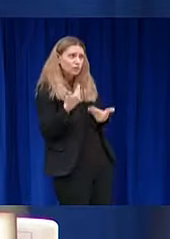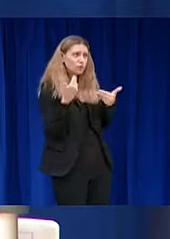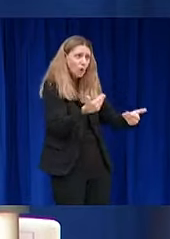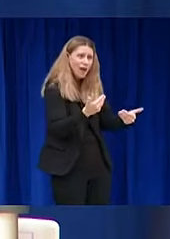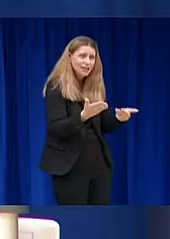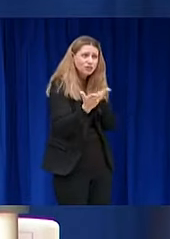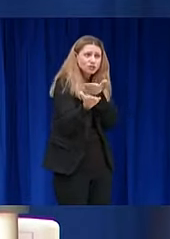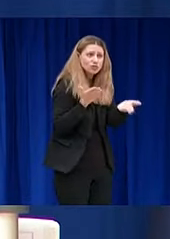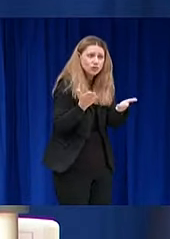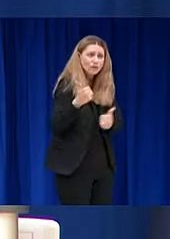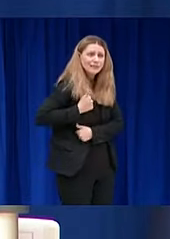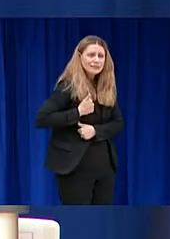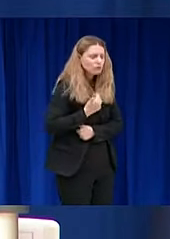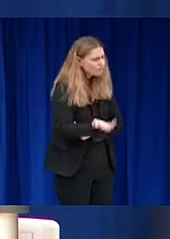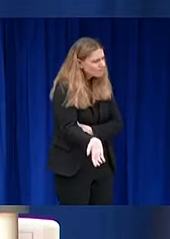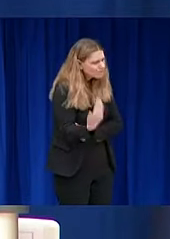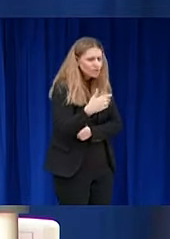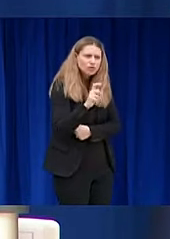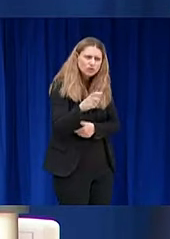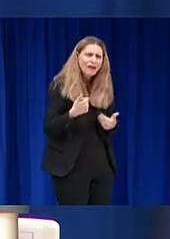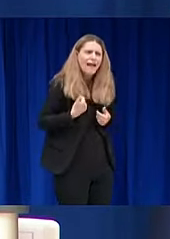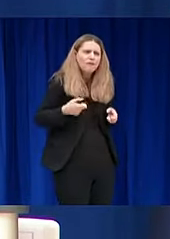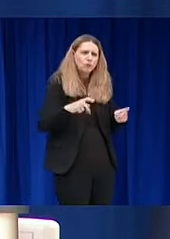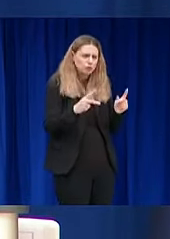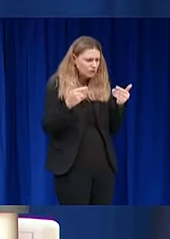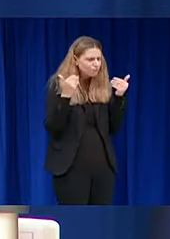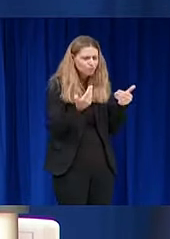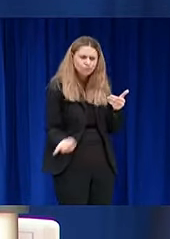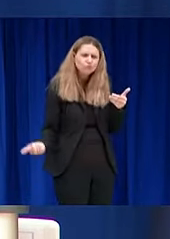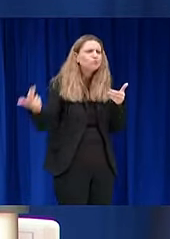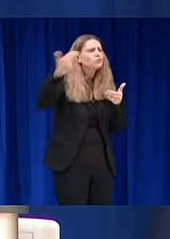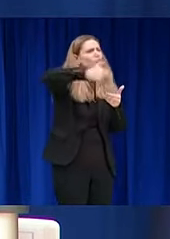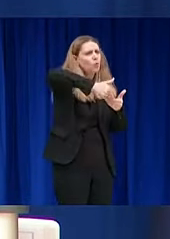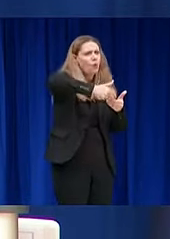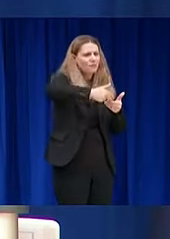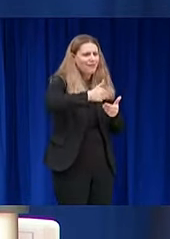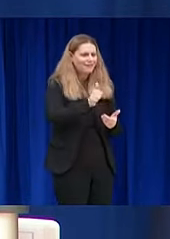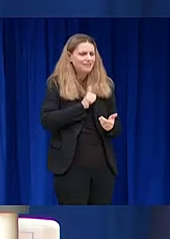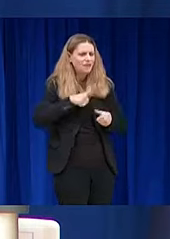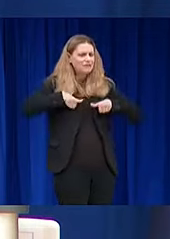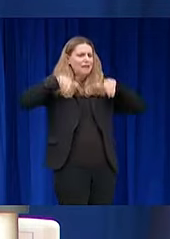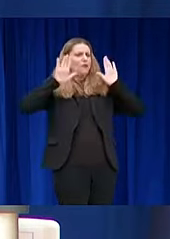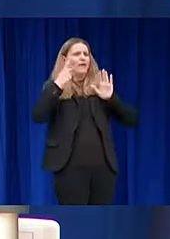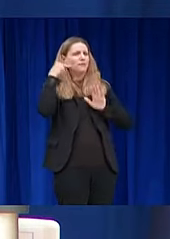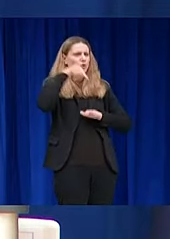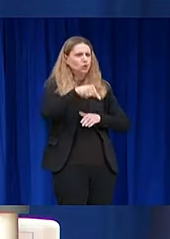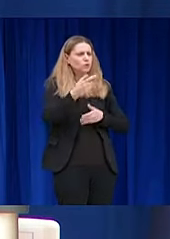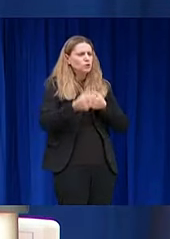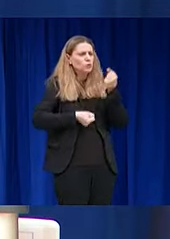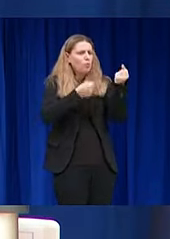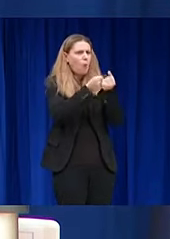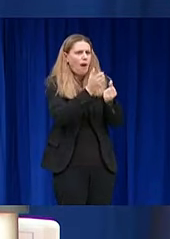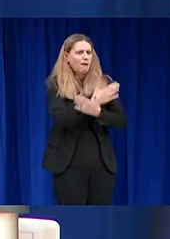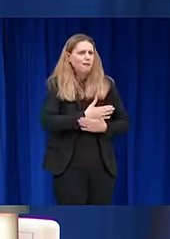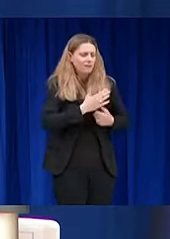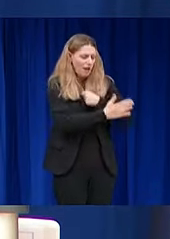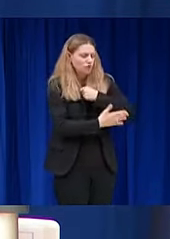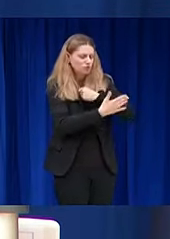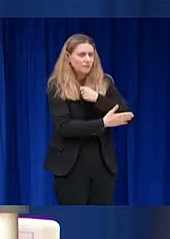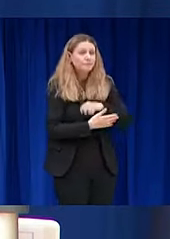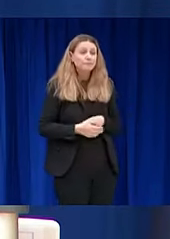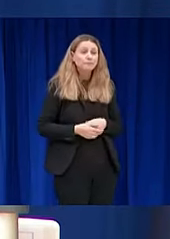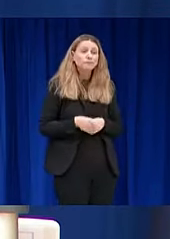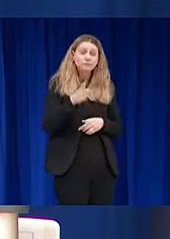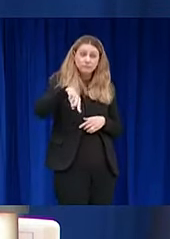up the mantle of selfless sacrifice for their country. When individuals make the decision to serve our country, it's an